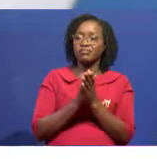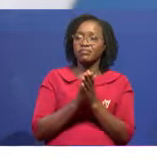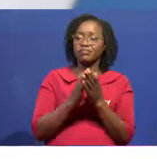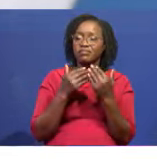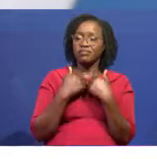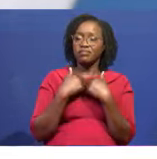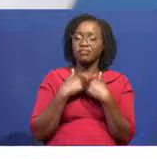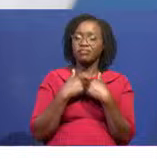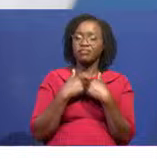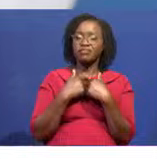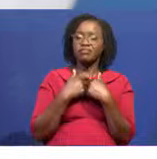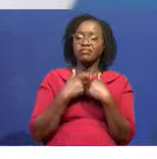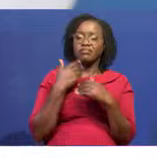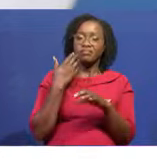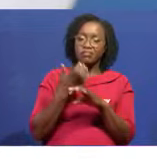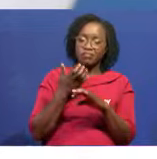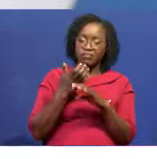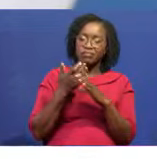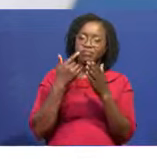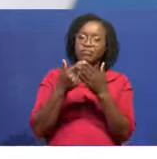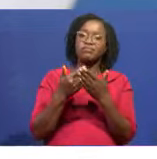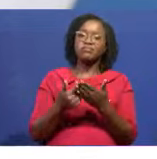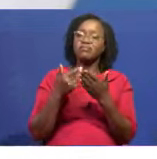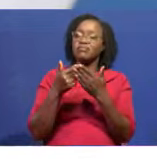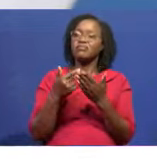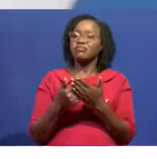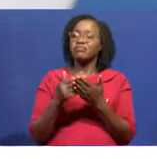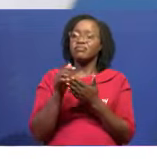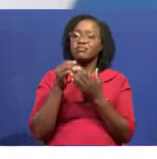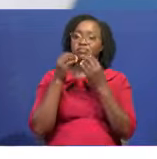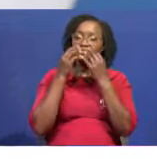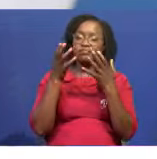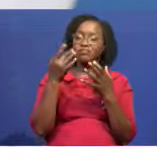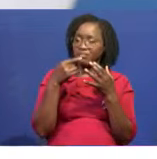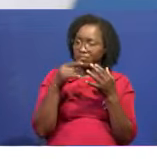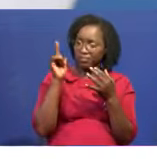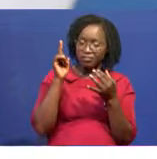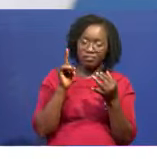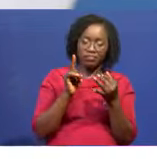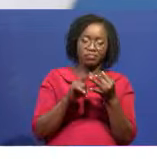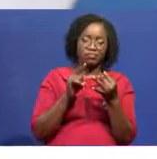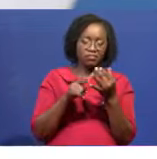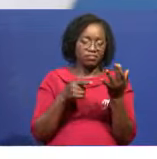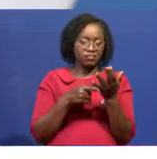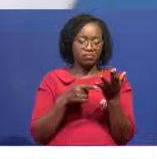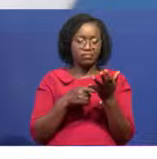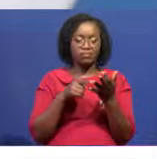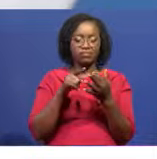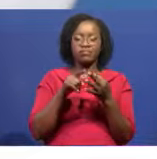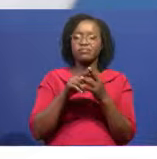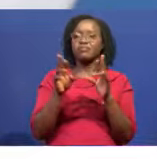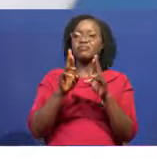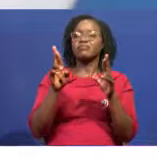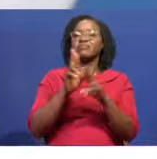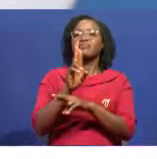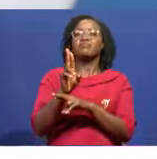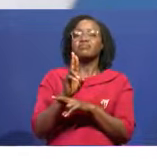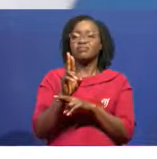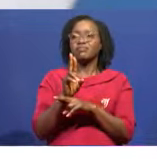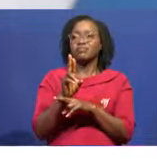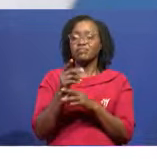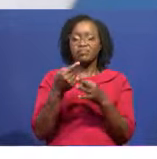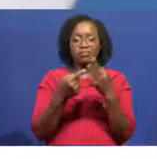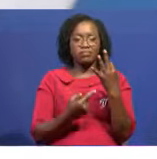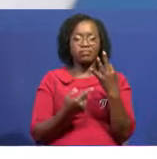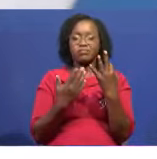a concrete discussion based on information that is correct, digitized, and ready to use. So those are some